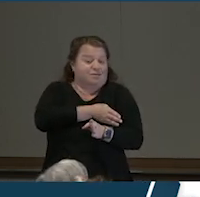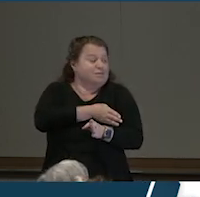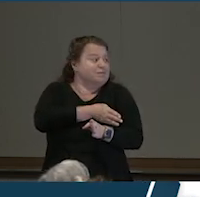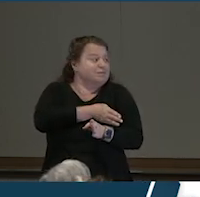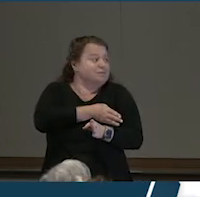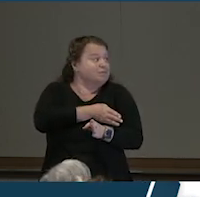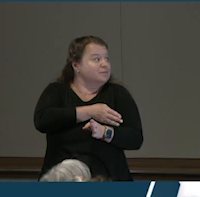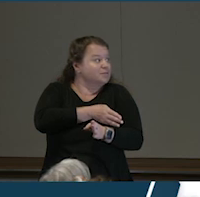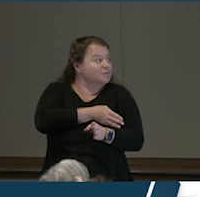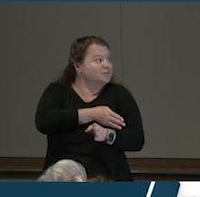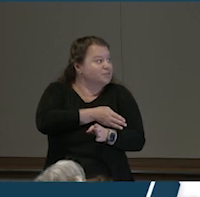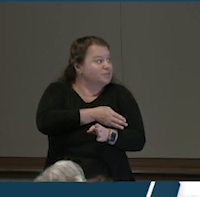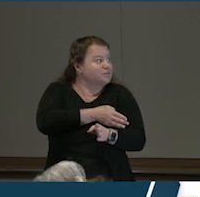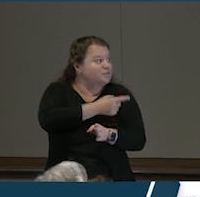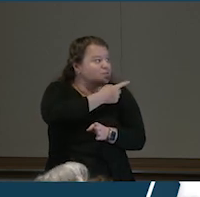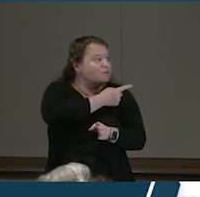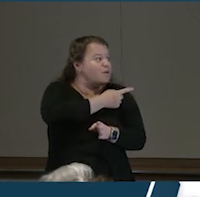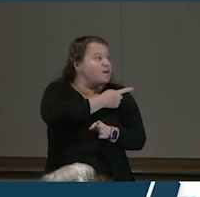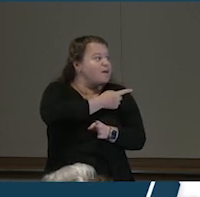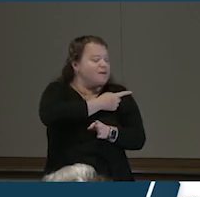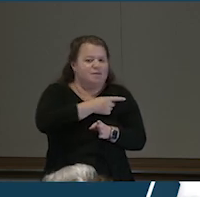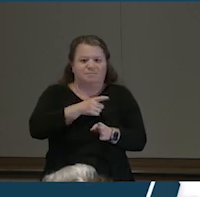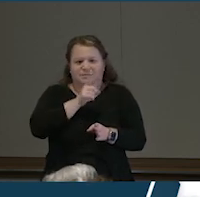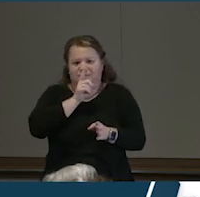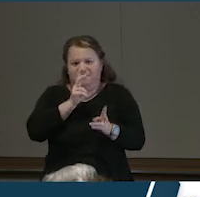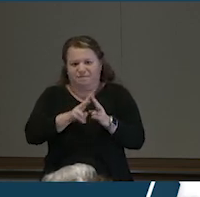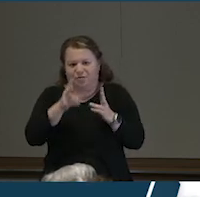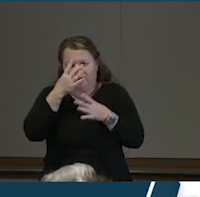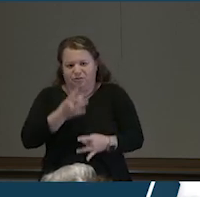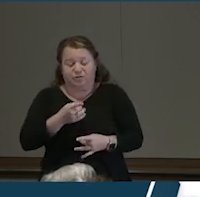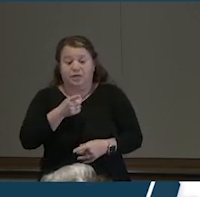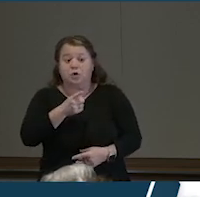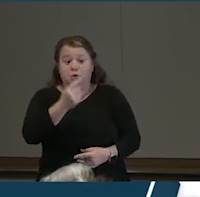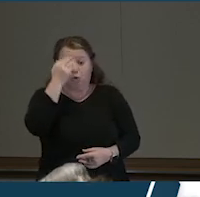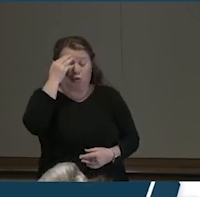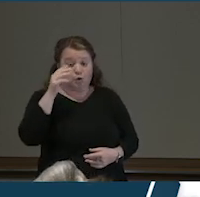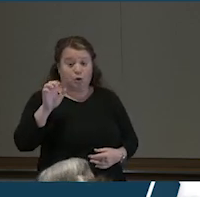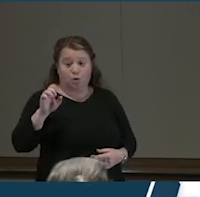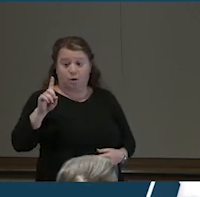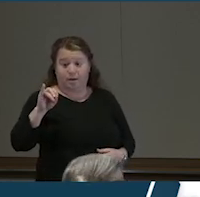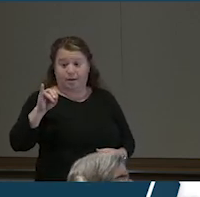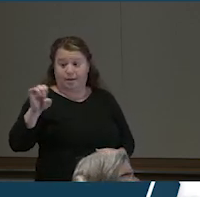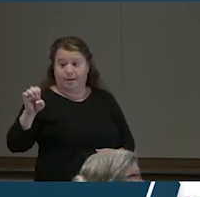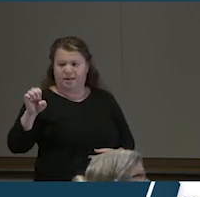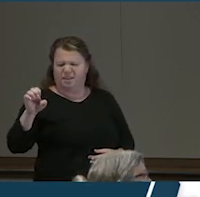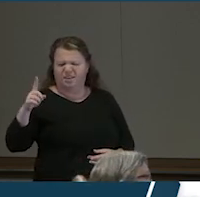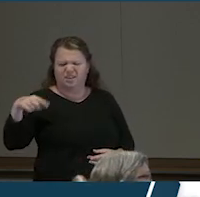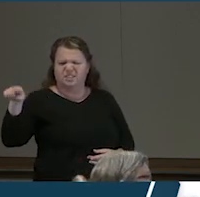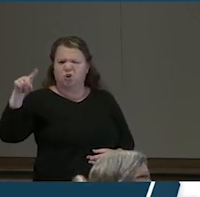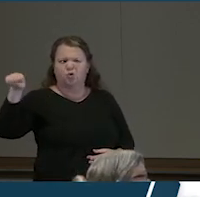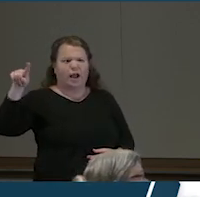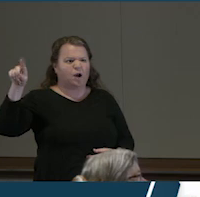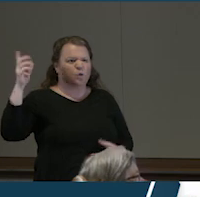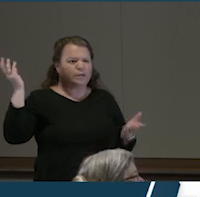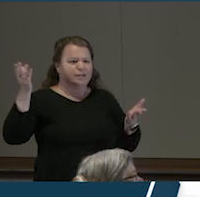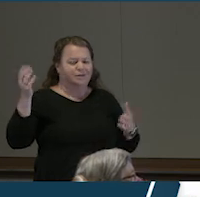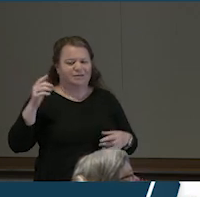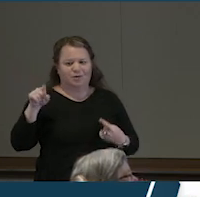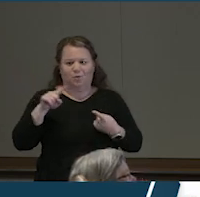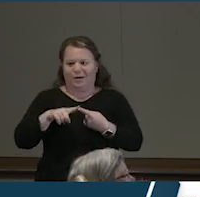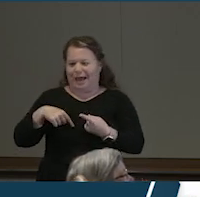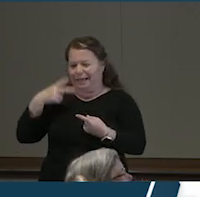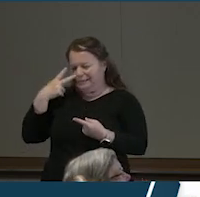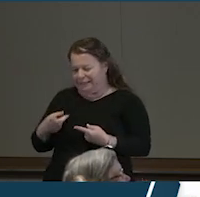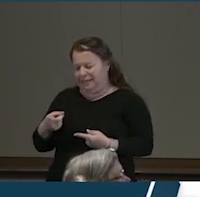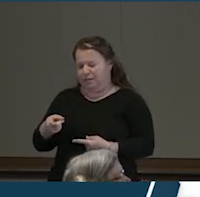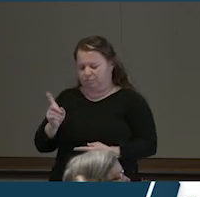Gardner. So it's pretty interesting. And I don't know if any of you guys know Eddie Hall. He's around here. Whenever I see Eddie, I'm always like, oh, you're causing trouble